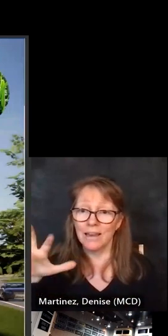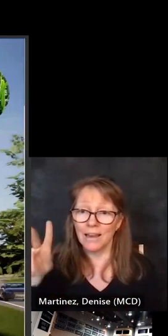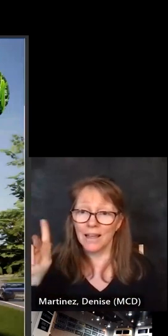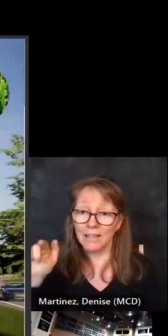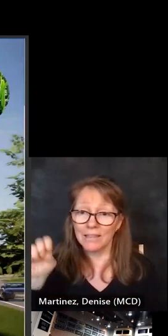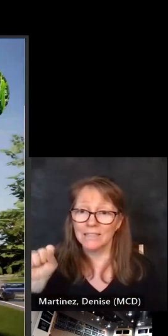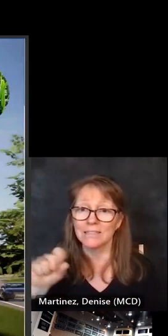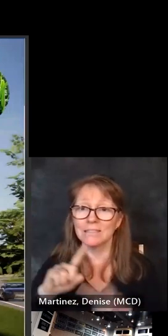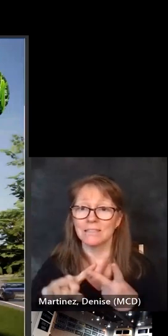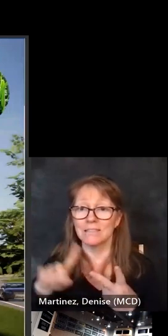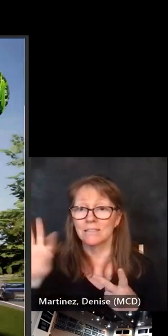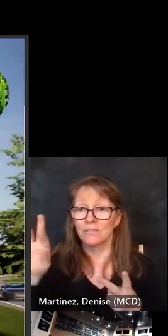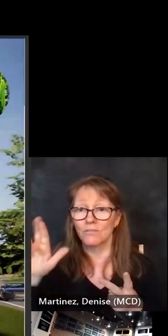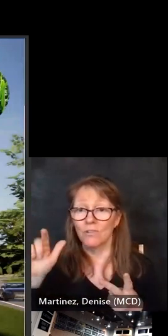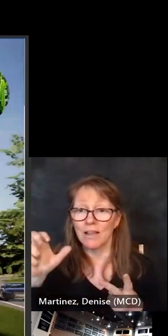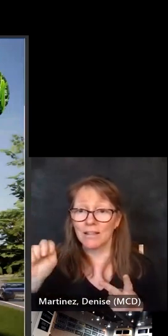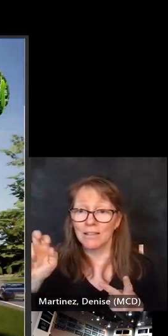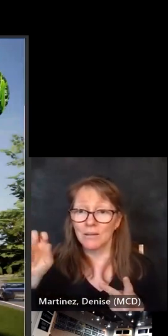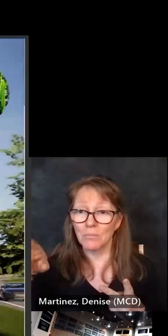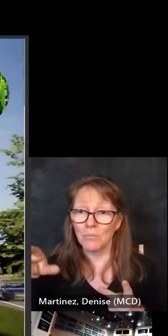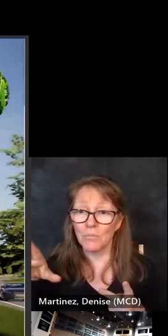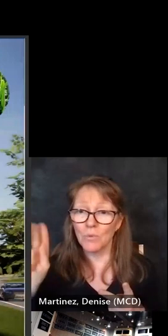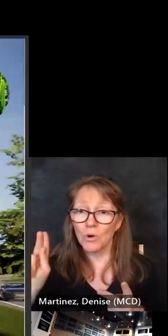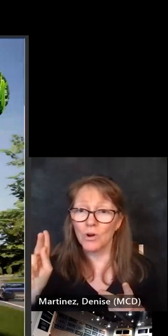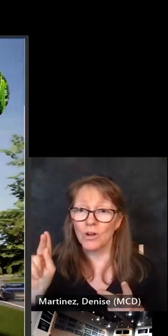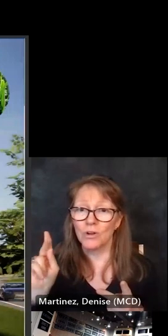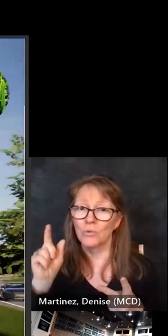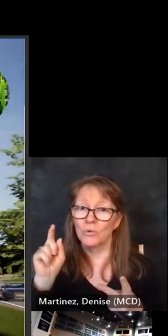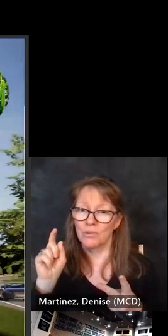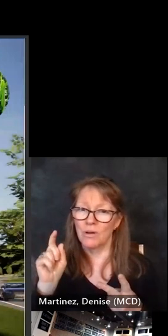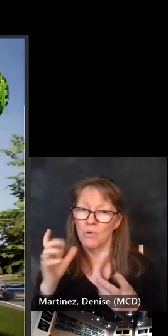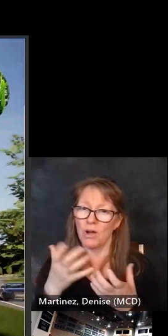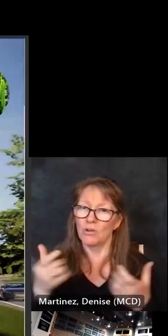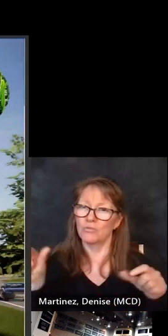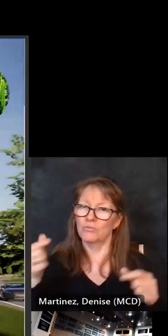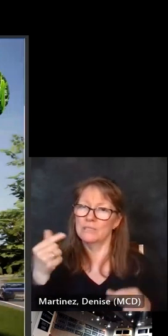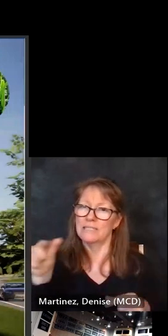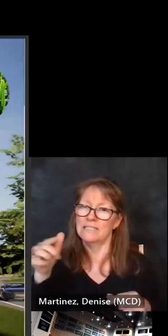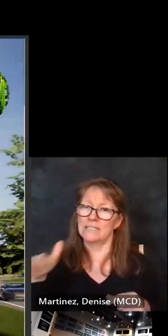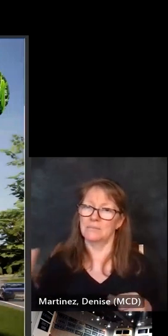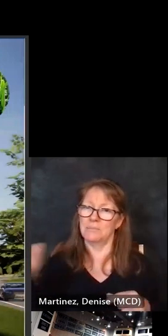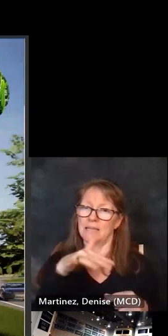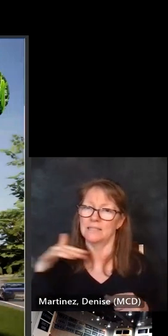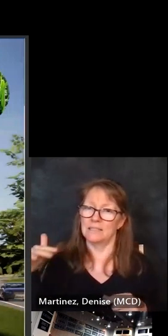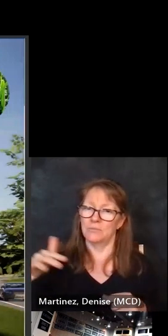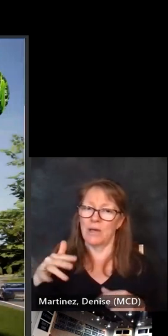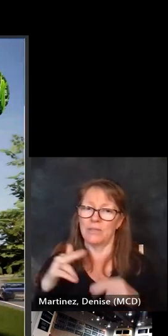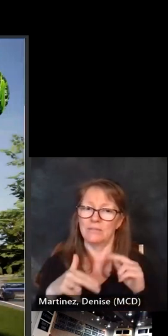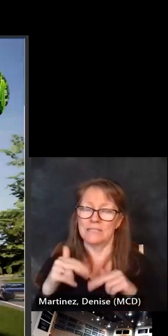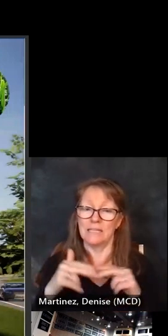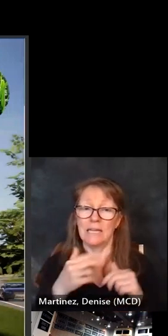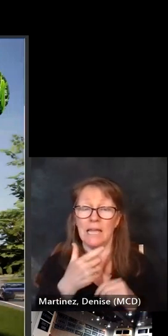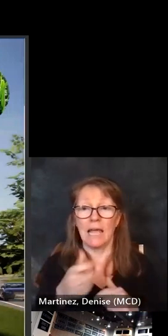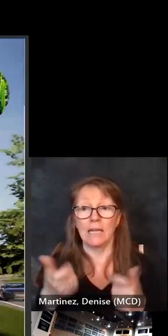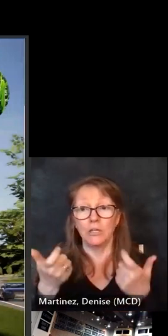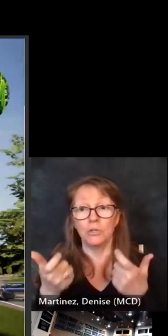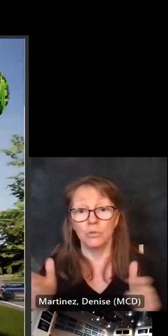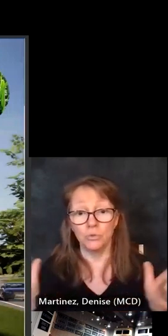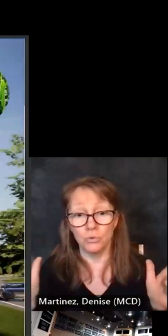want to say we need a lot of green space around this facility, and it has a huge